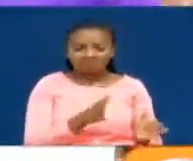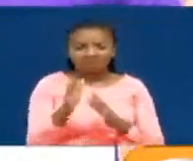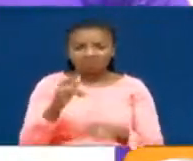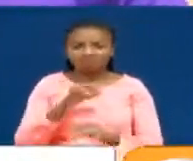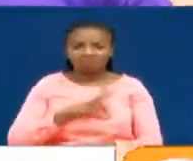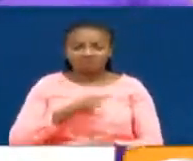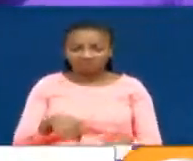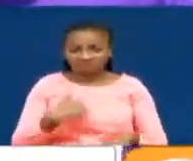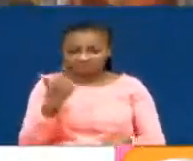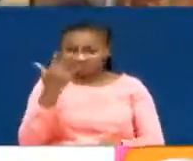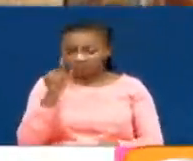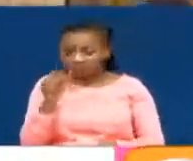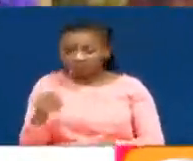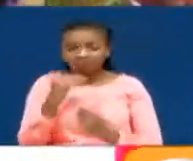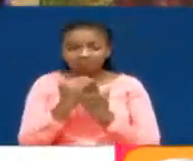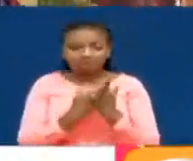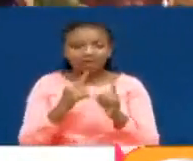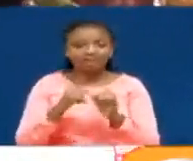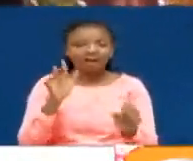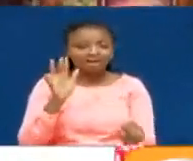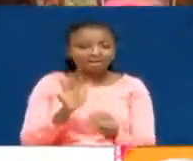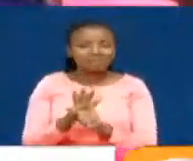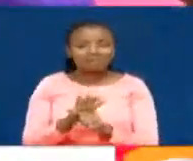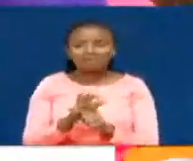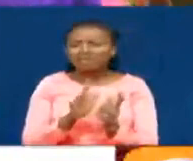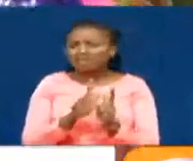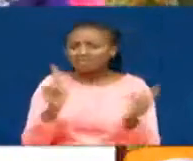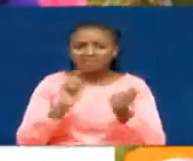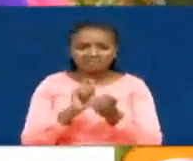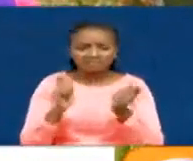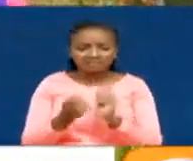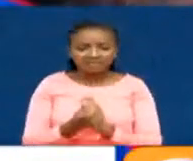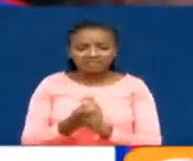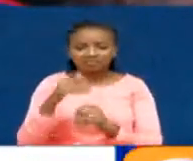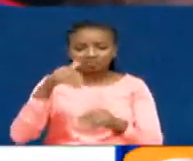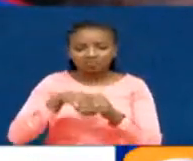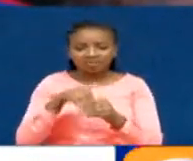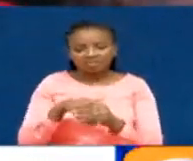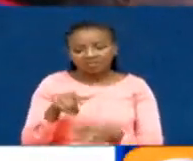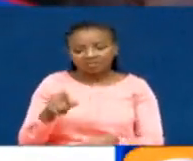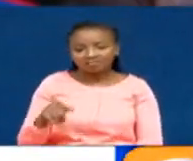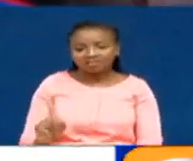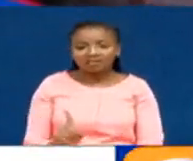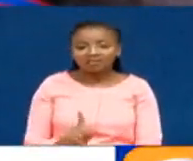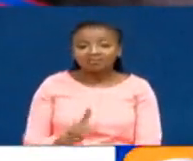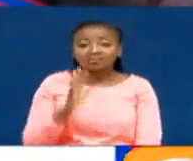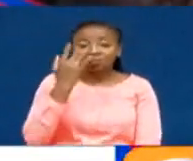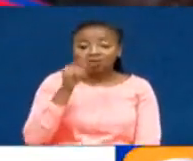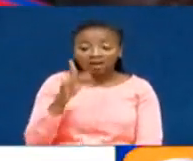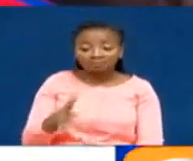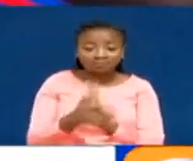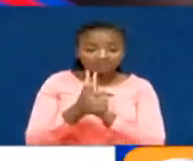the Box Girls program, but for many, the biggest changes have been within. So with the skills that I've learned, at